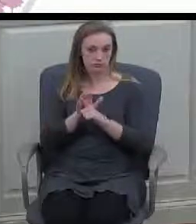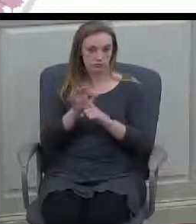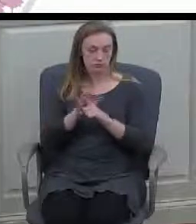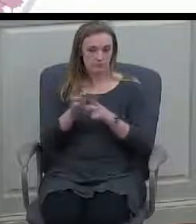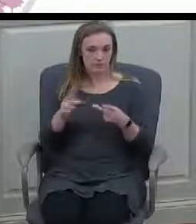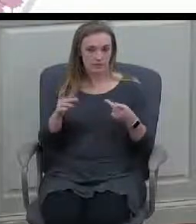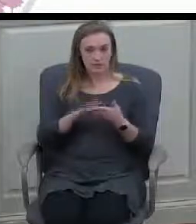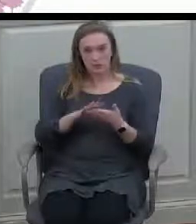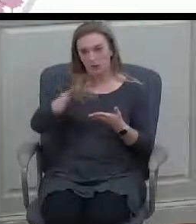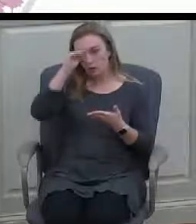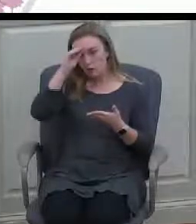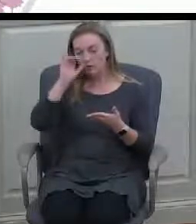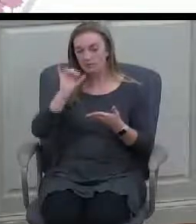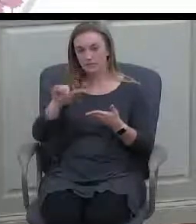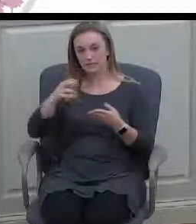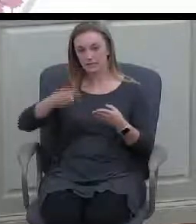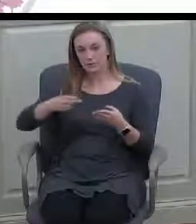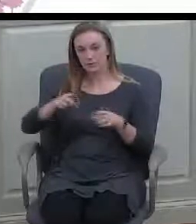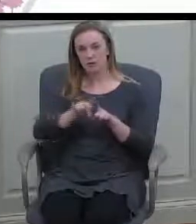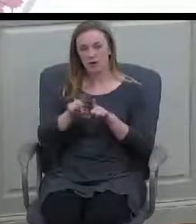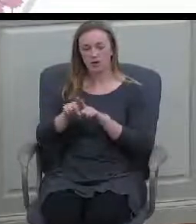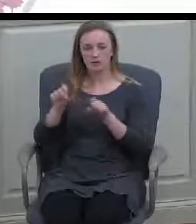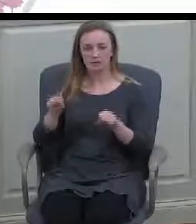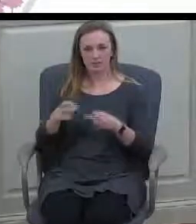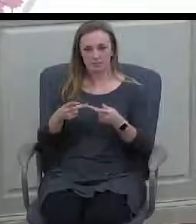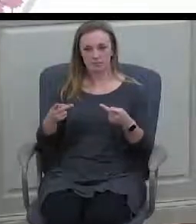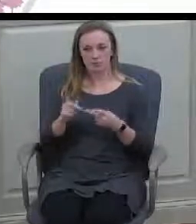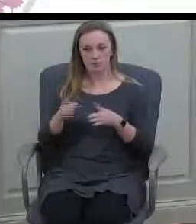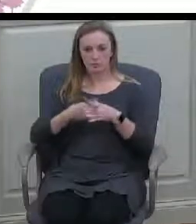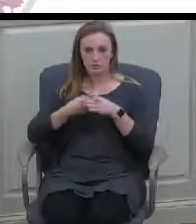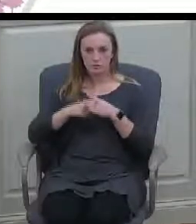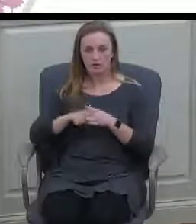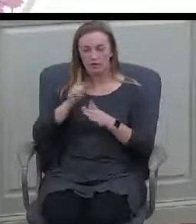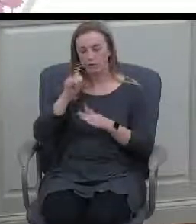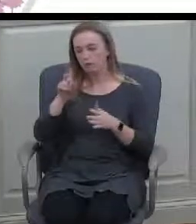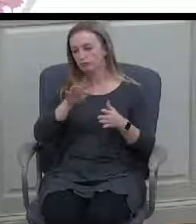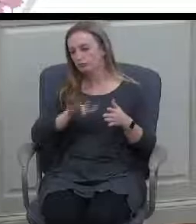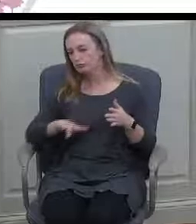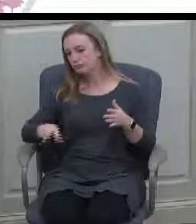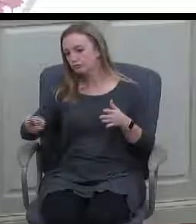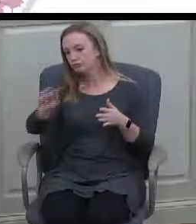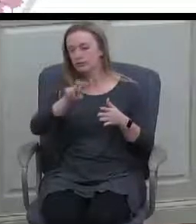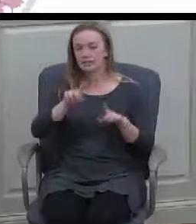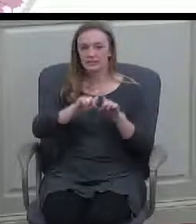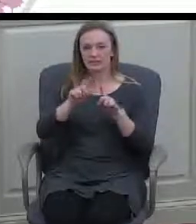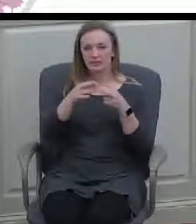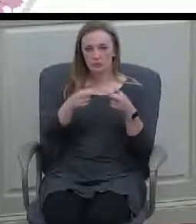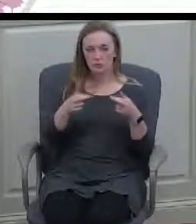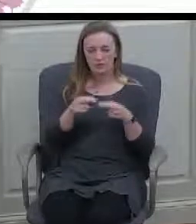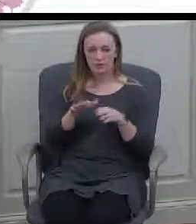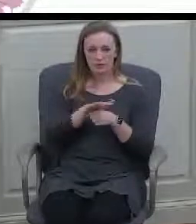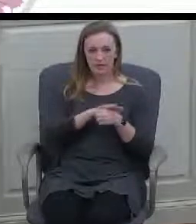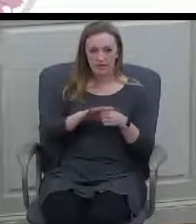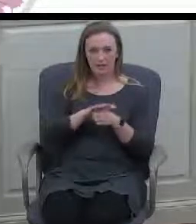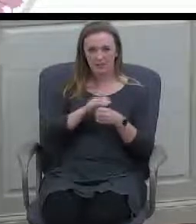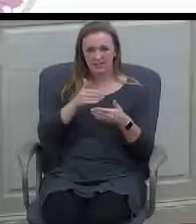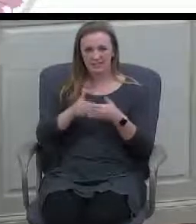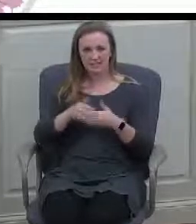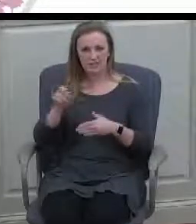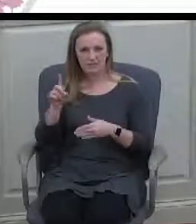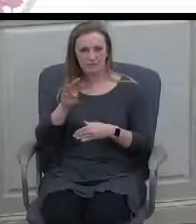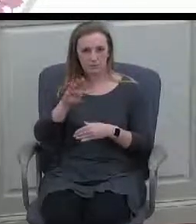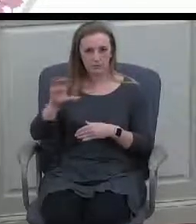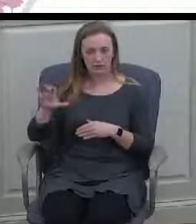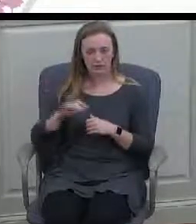also be a jumping off point to explore the different regional areas in downtown or around Danville and Boyle